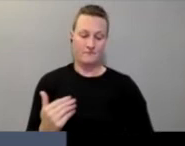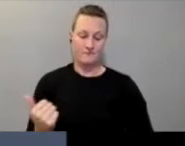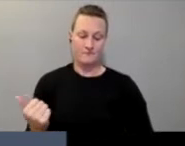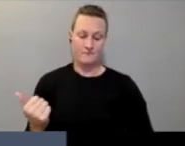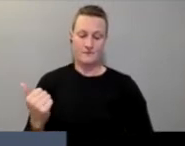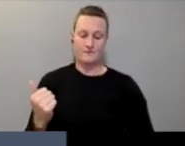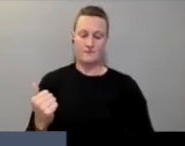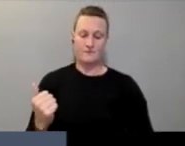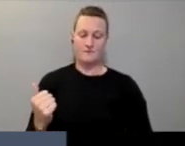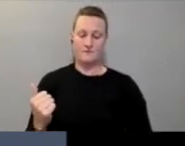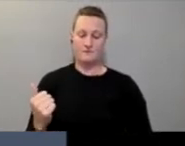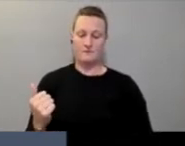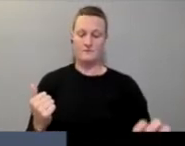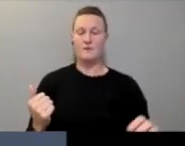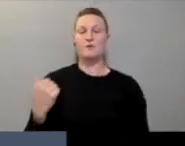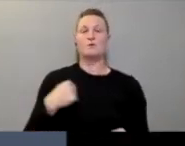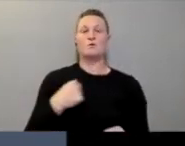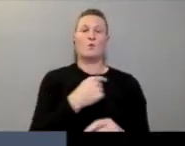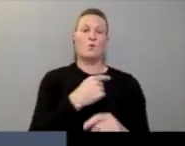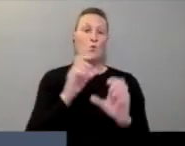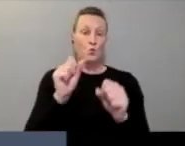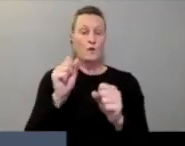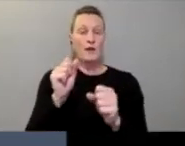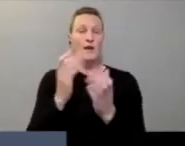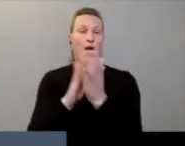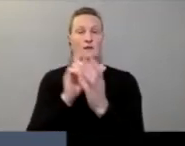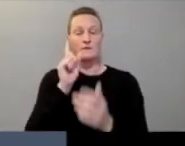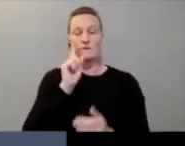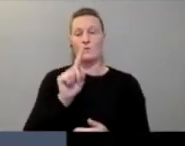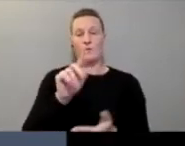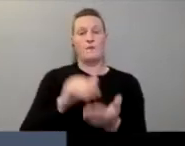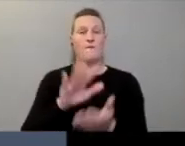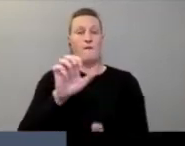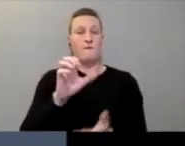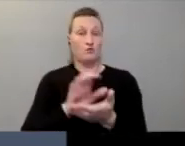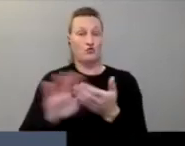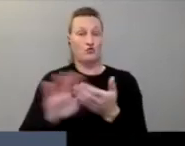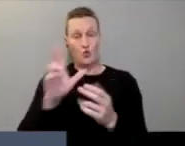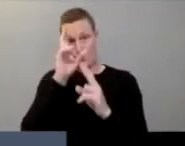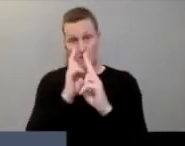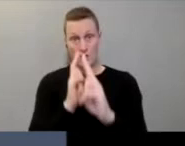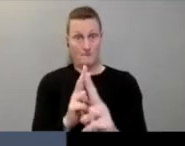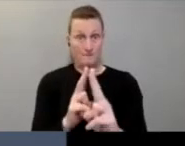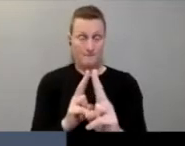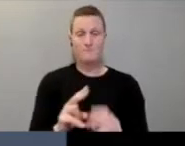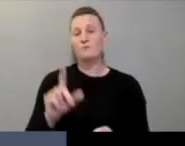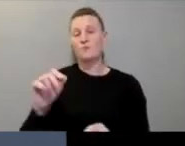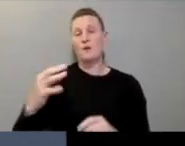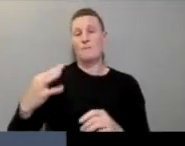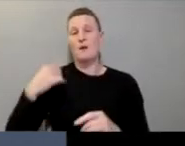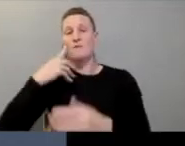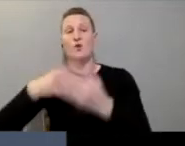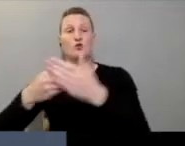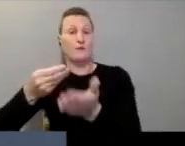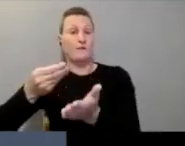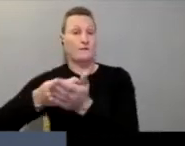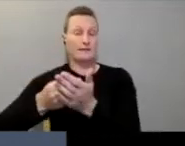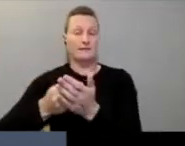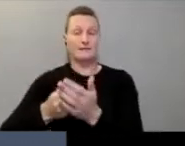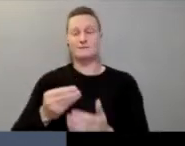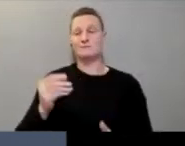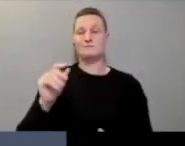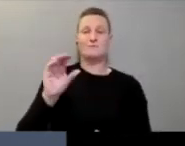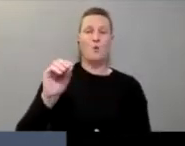$1,500 honorarium. They can apply for additional funding within the TAC or the OAC or the Canada Council, depending on